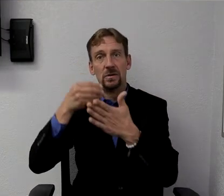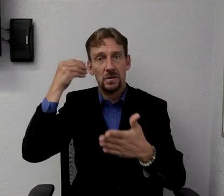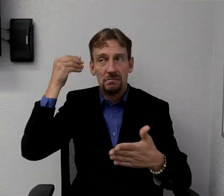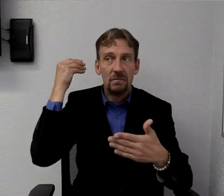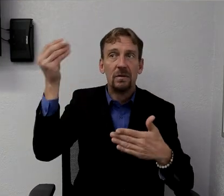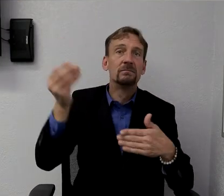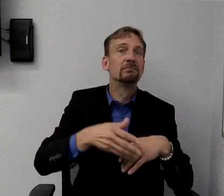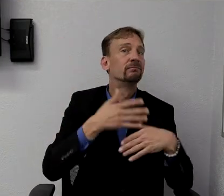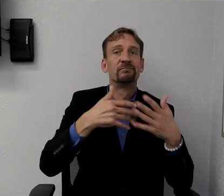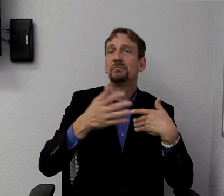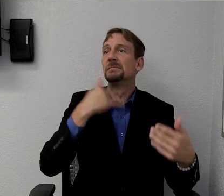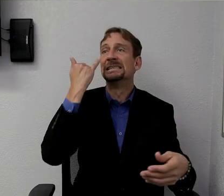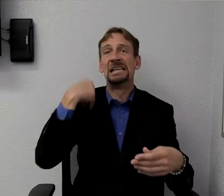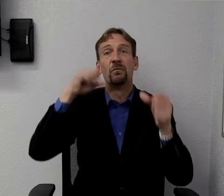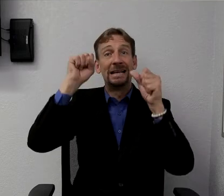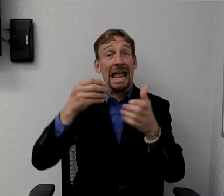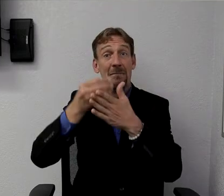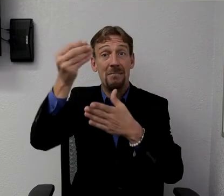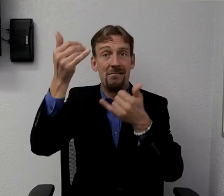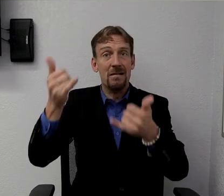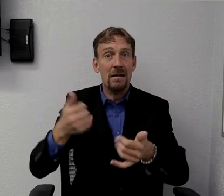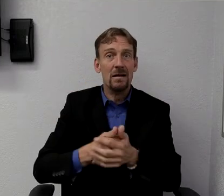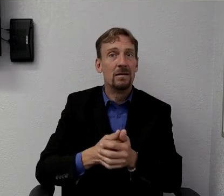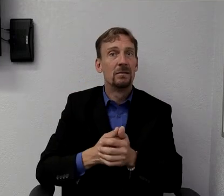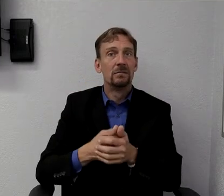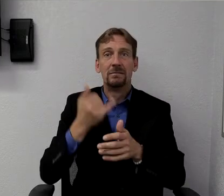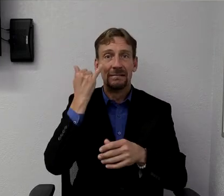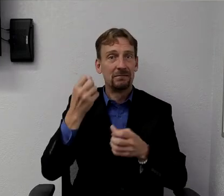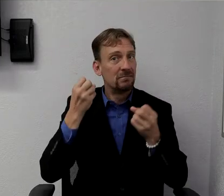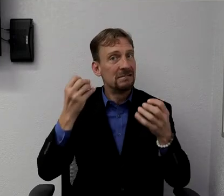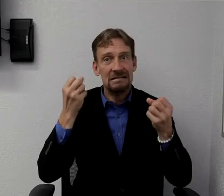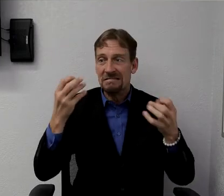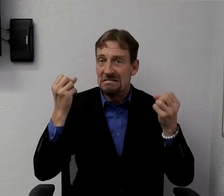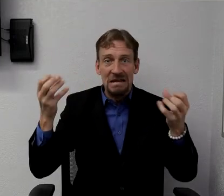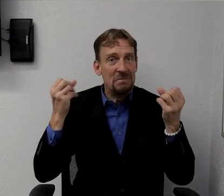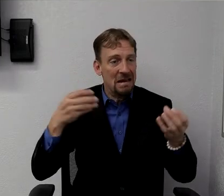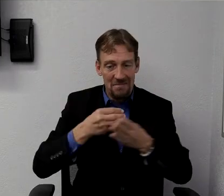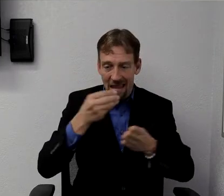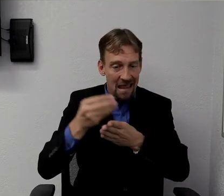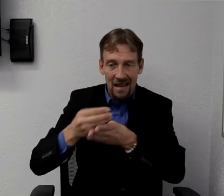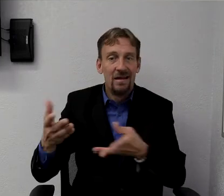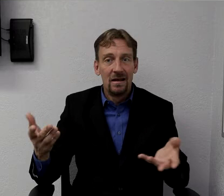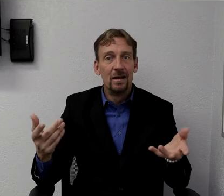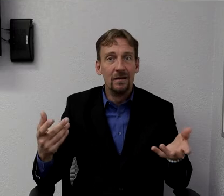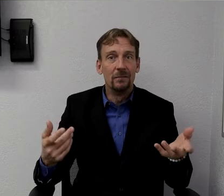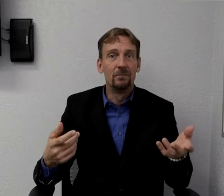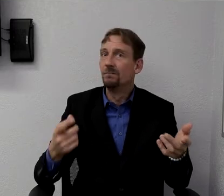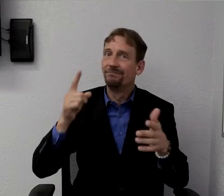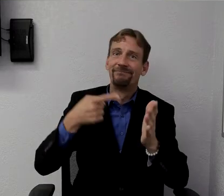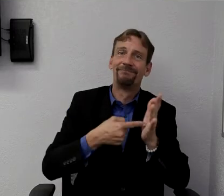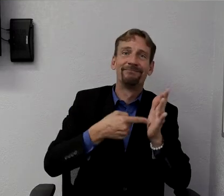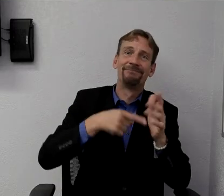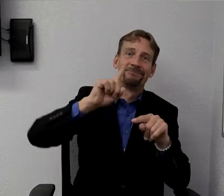and purchase, dozens and dozens of ventilators, we just couldn't afford to do it. So we're